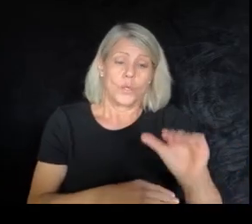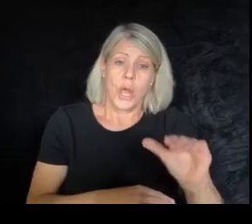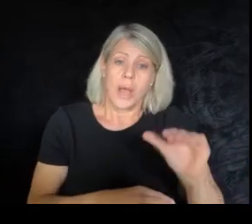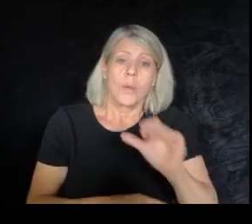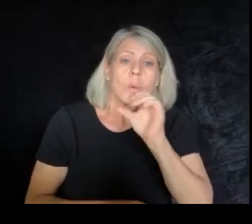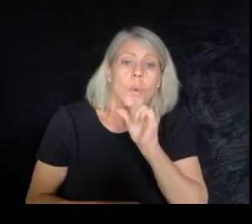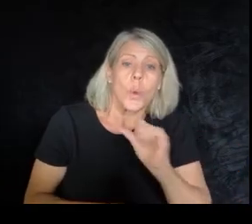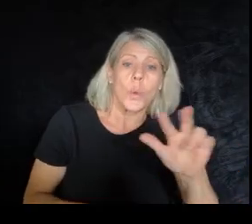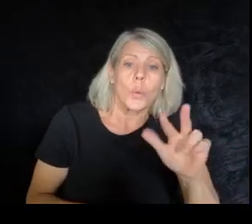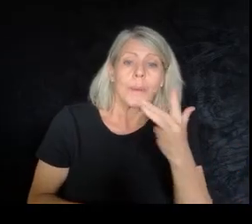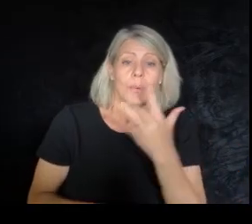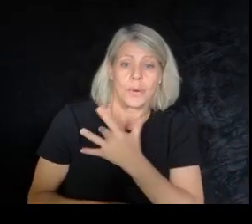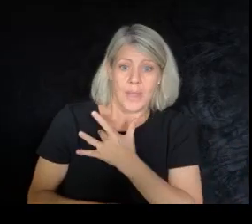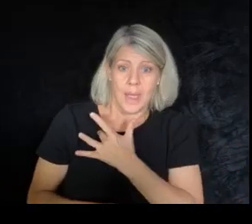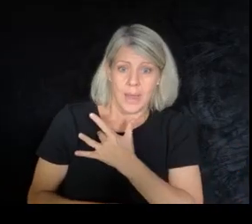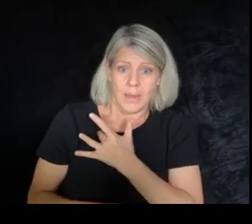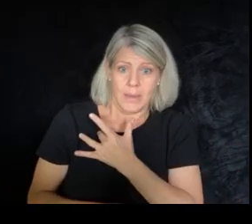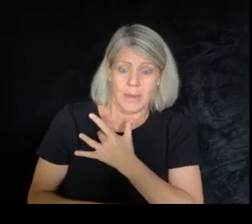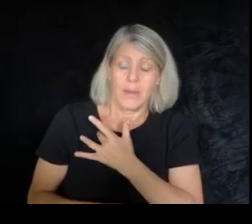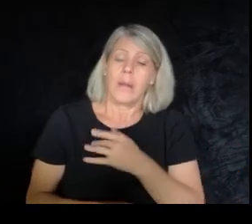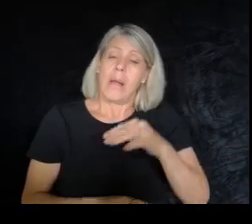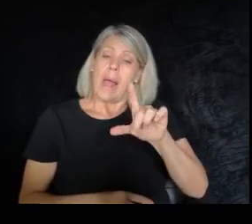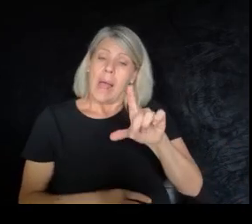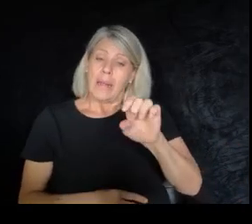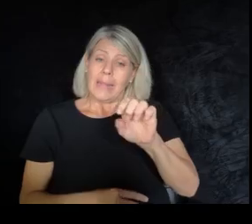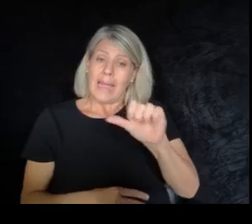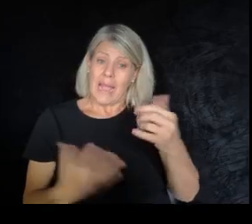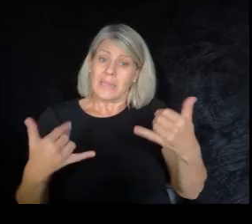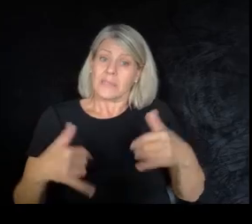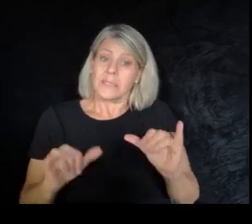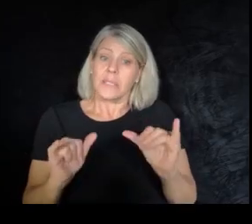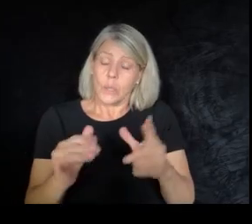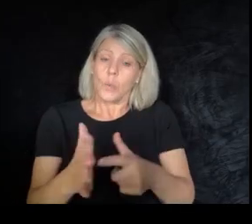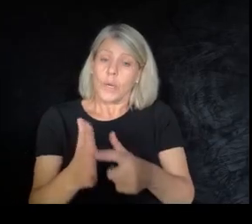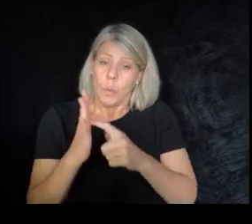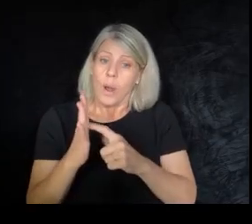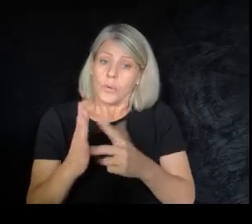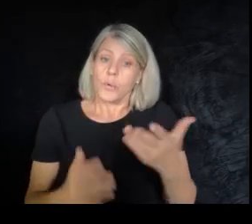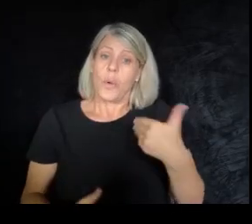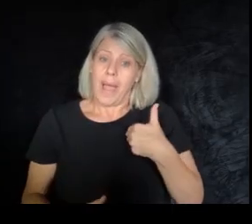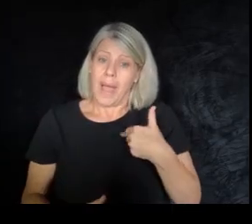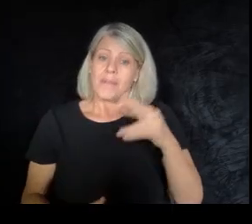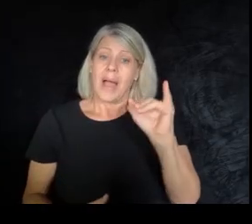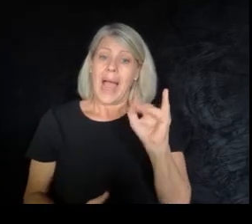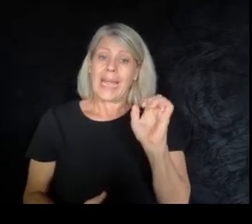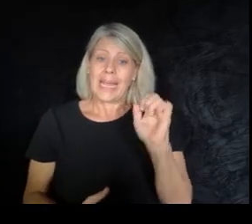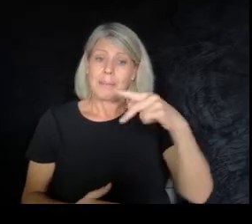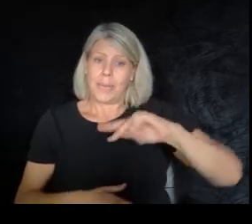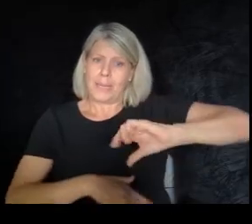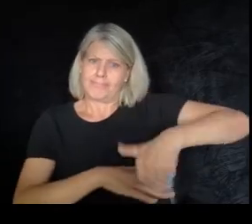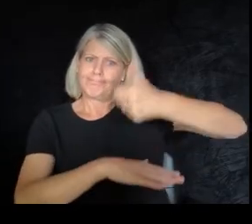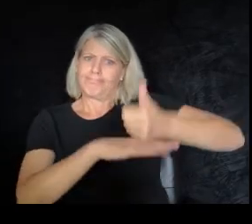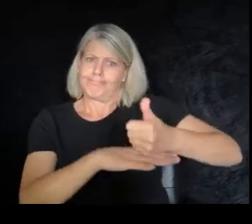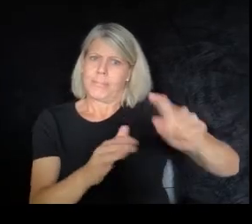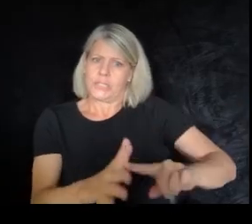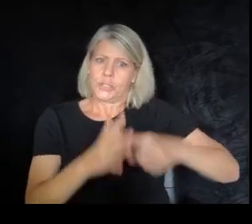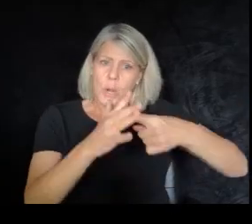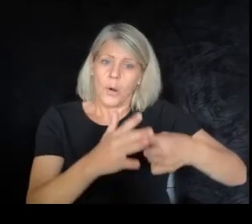birthday, is the LEA still required to have the IEP in place by the